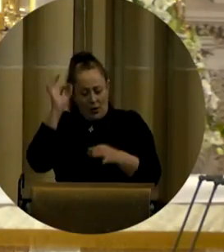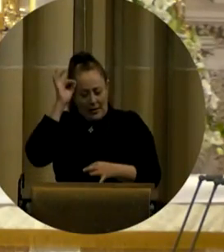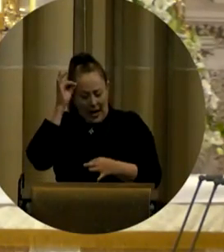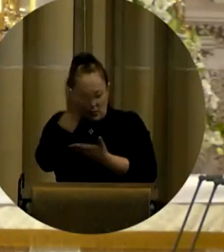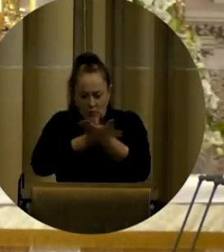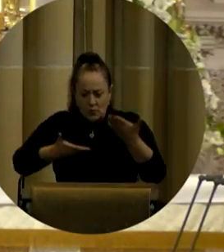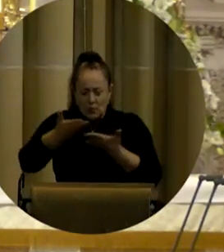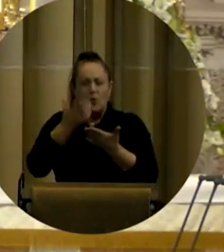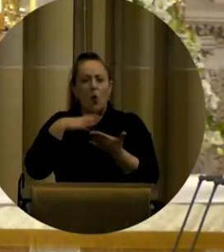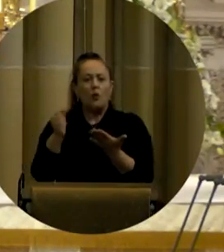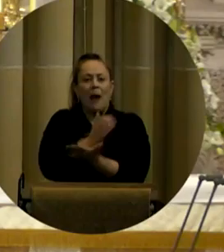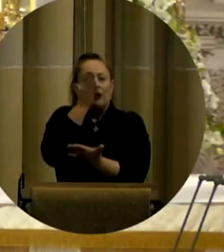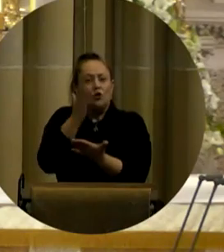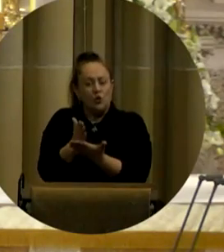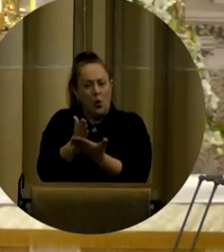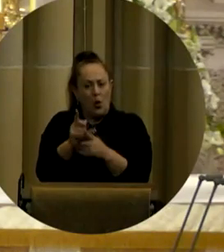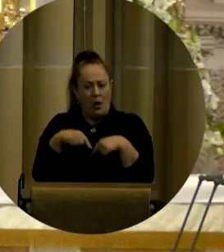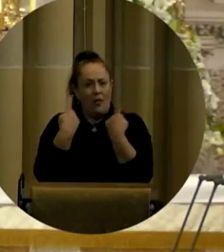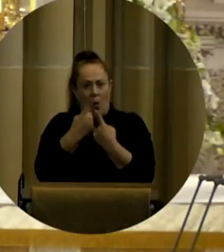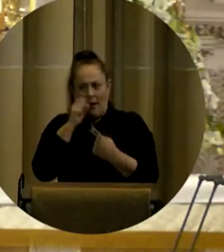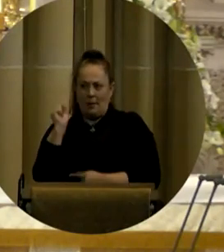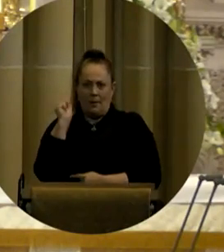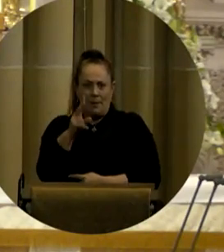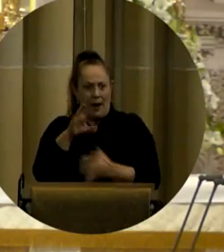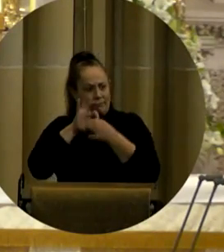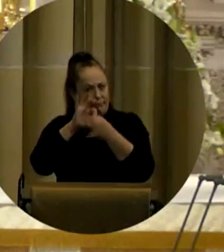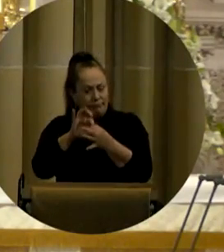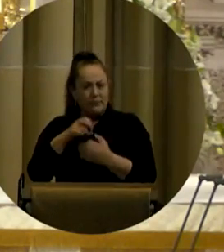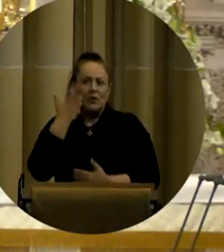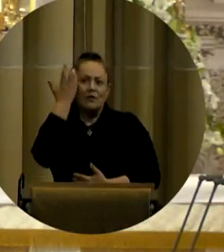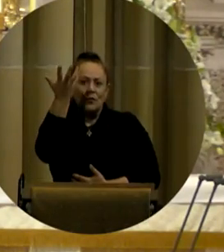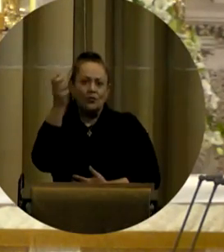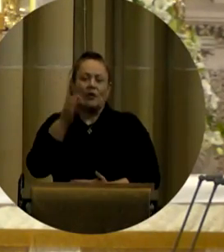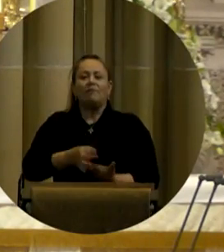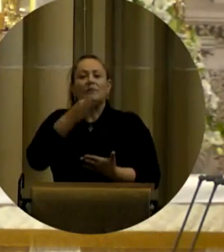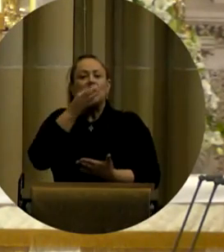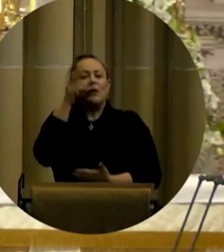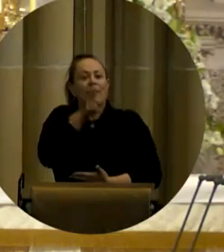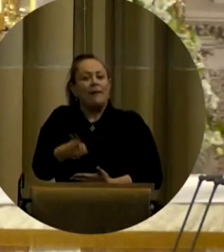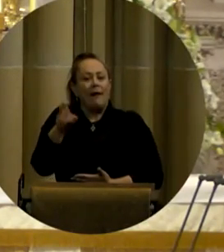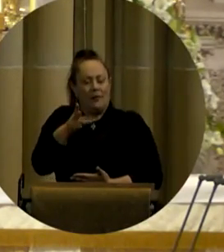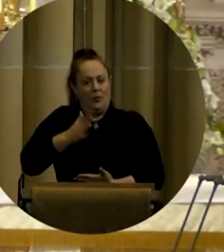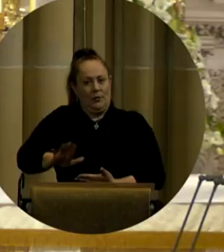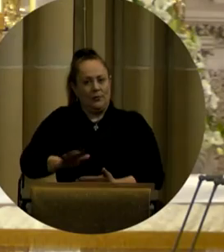to ensure will be widely available in the future.